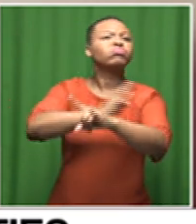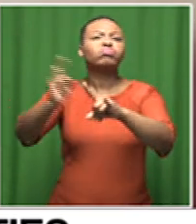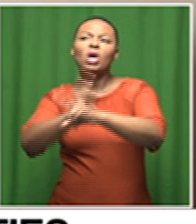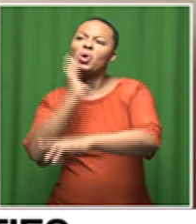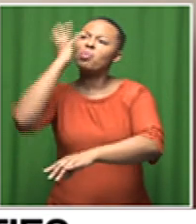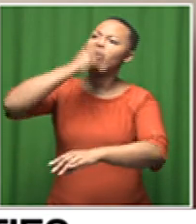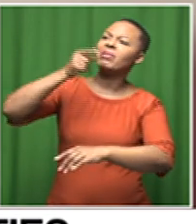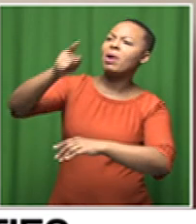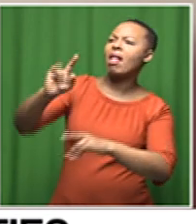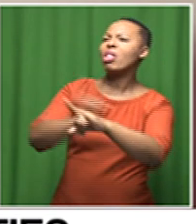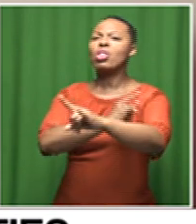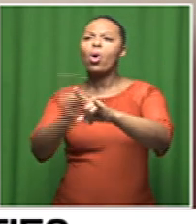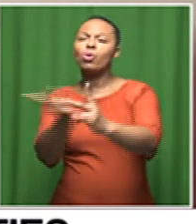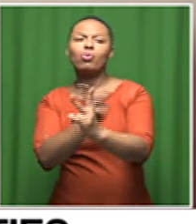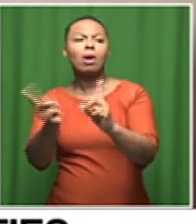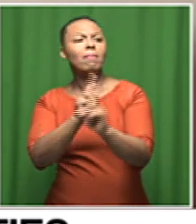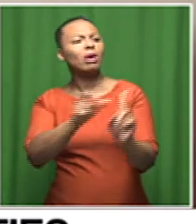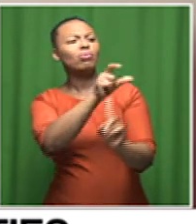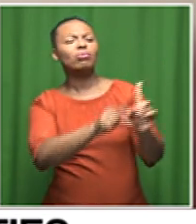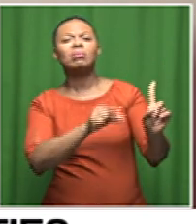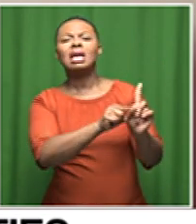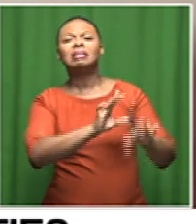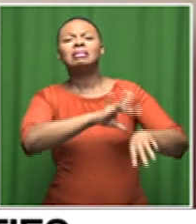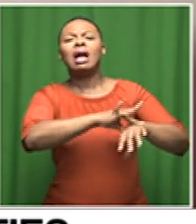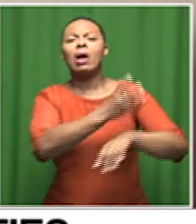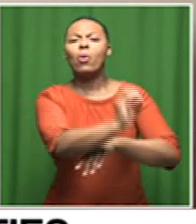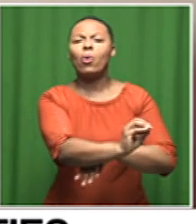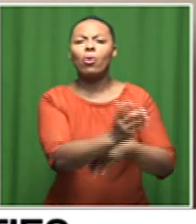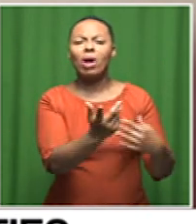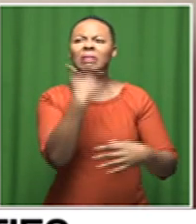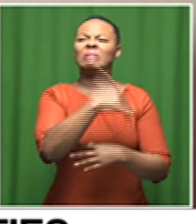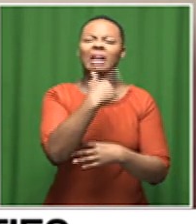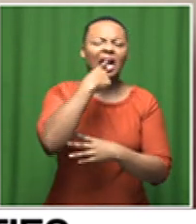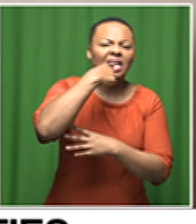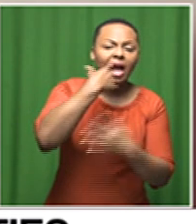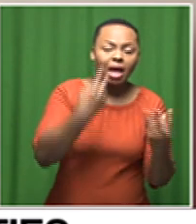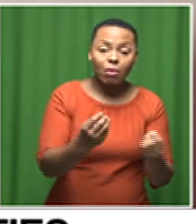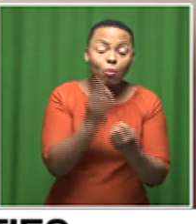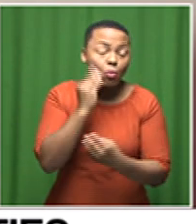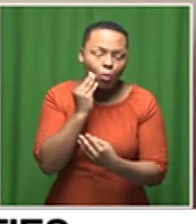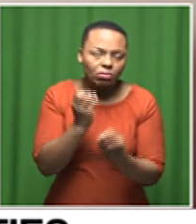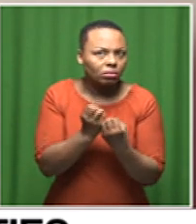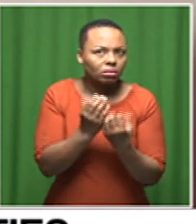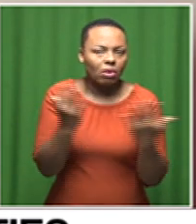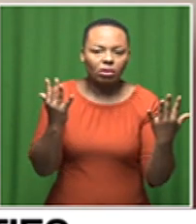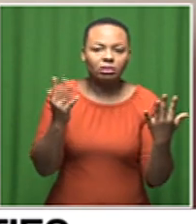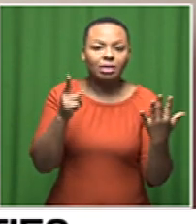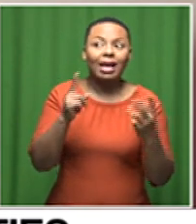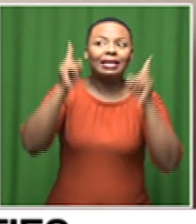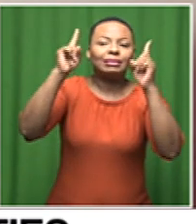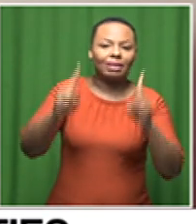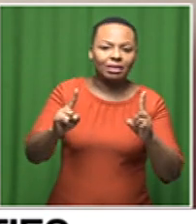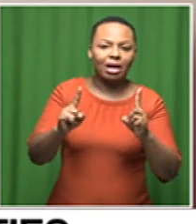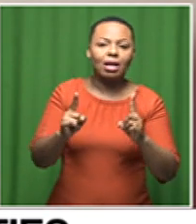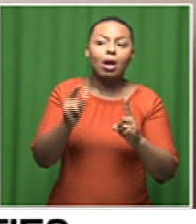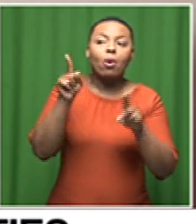their beautiness. That time, it's time when they need to provide services. And we experience that, Musa, a lot, especially also with